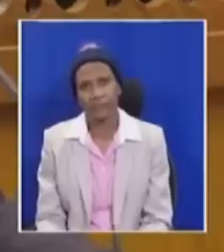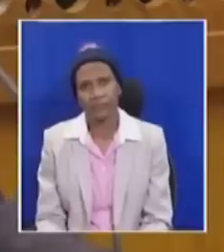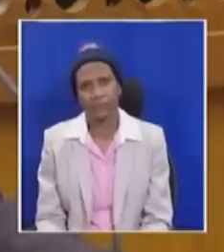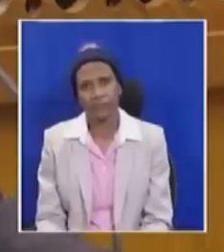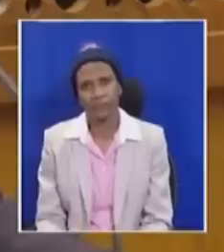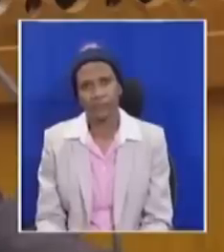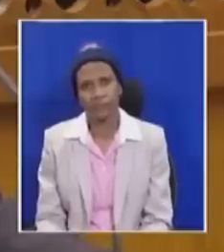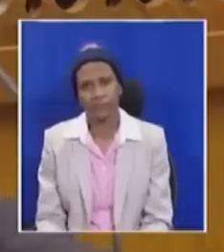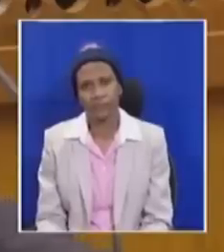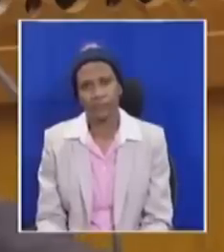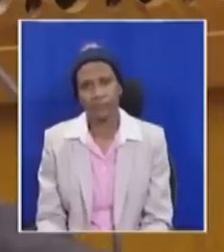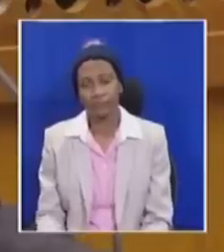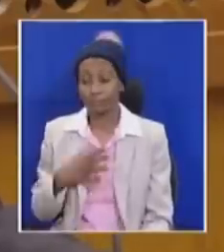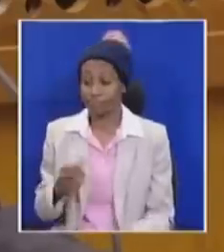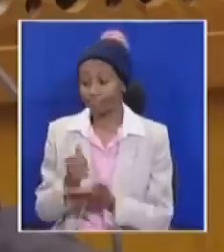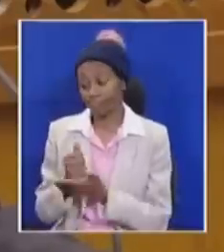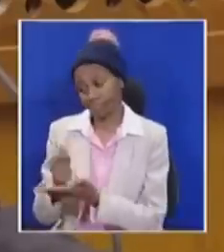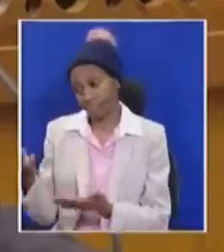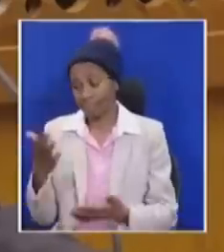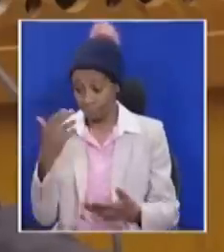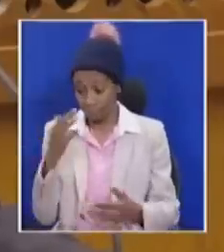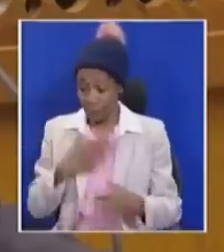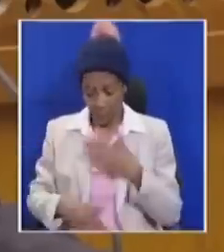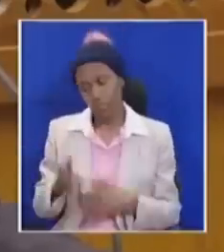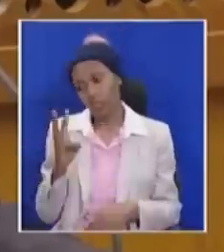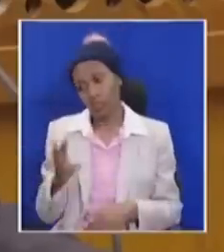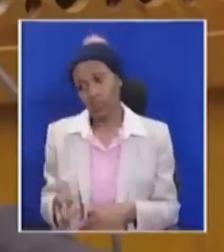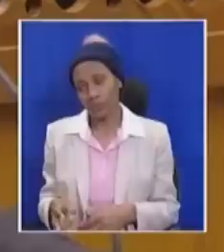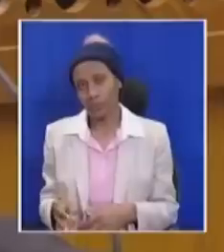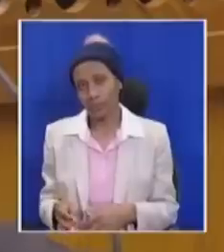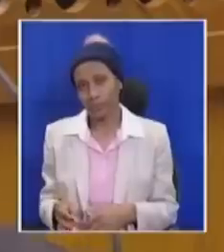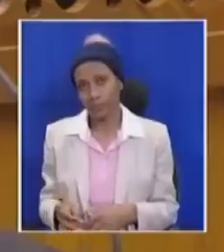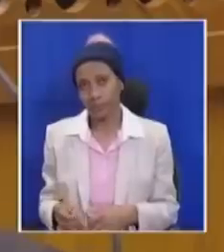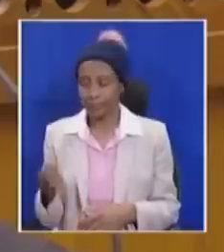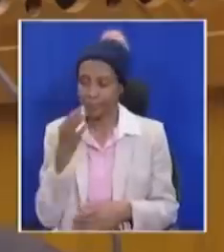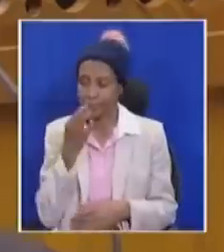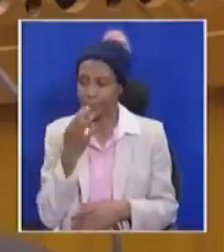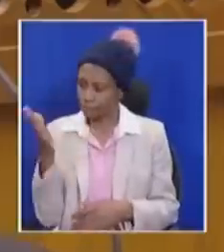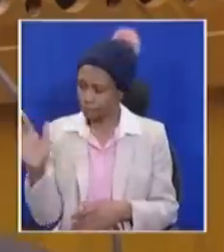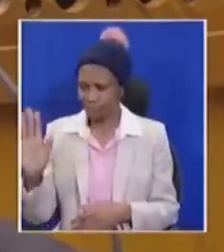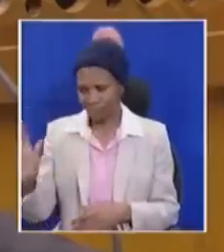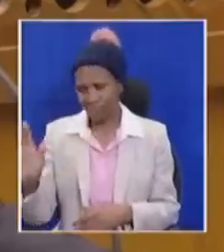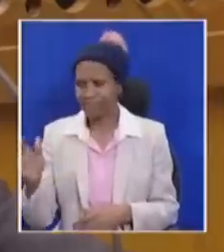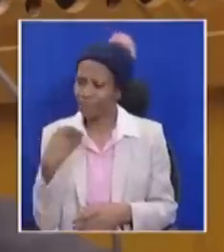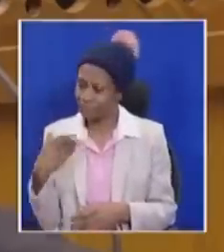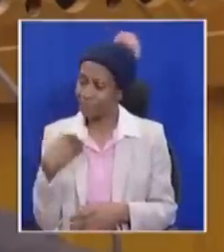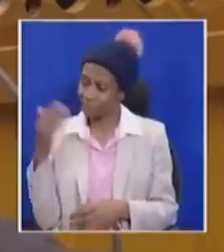Let me help you again. I'm going to be patient with you, and I'm going to say, please don't disturb